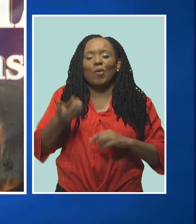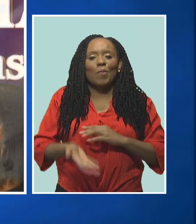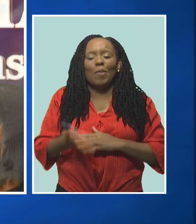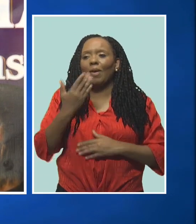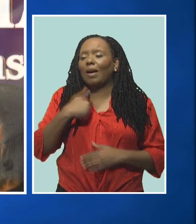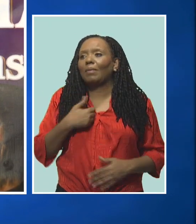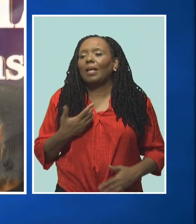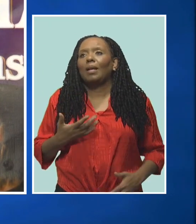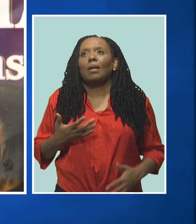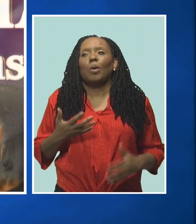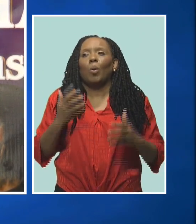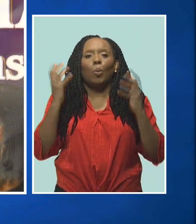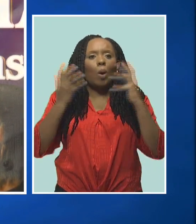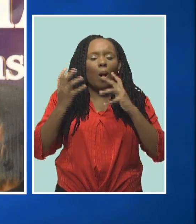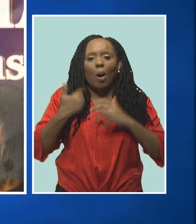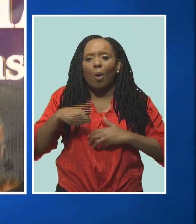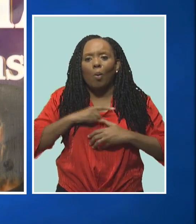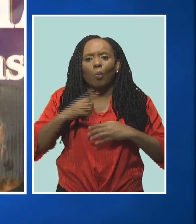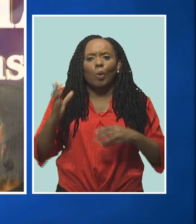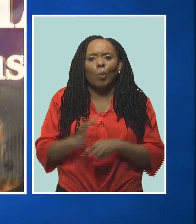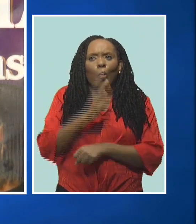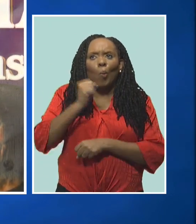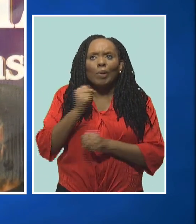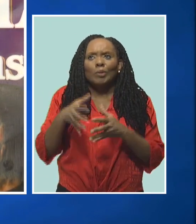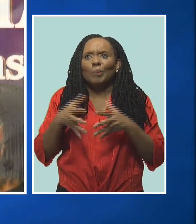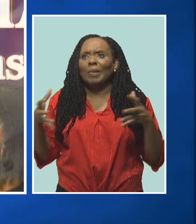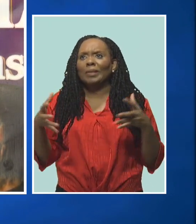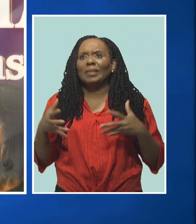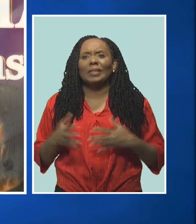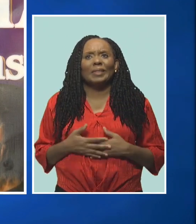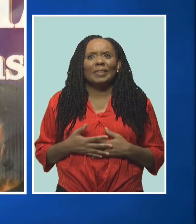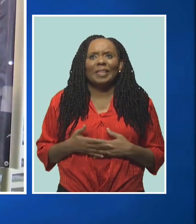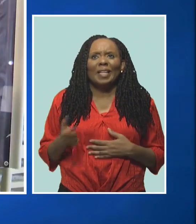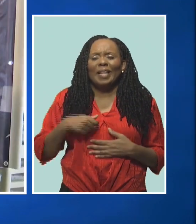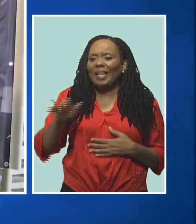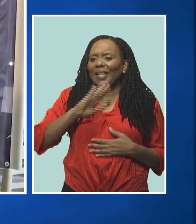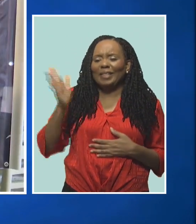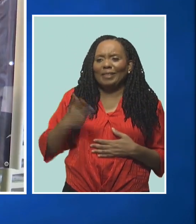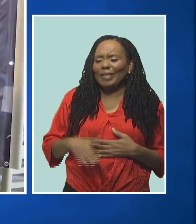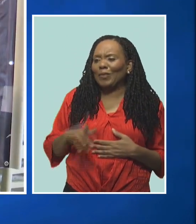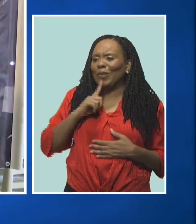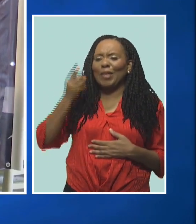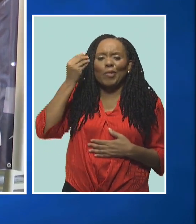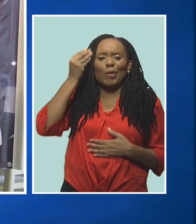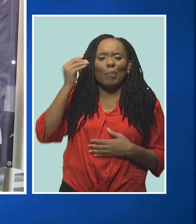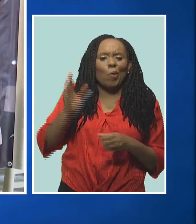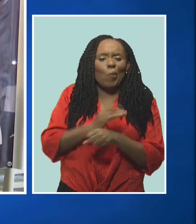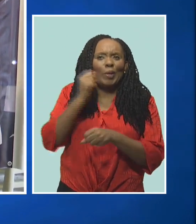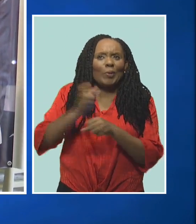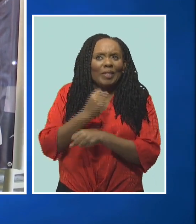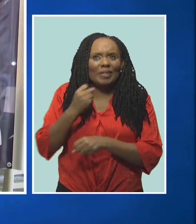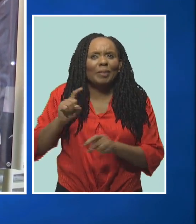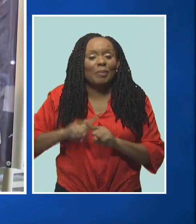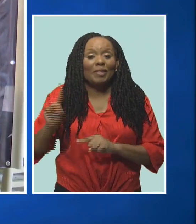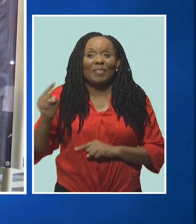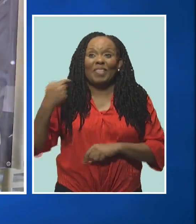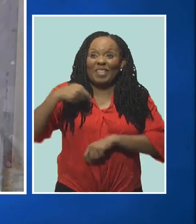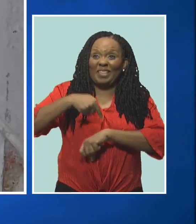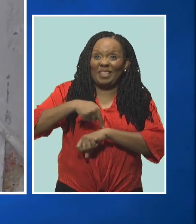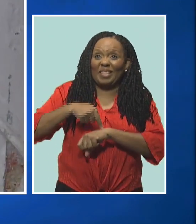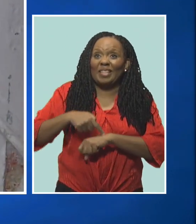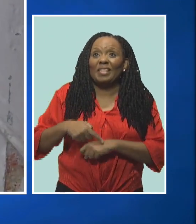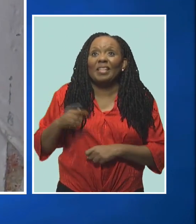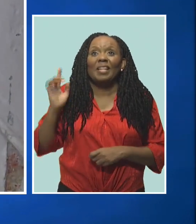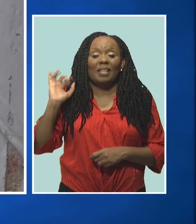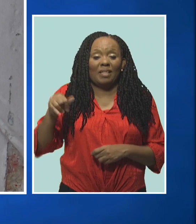reality. Because normally I don't be checking for what I win. This is the first major win for the Northern Mass Band, which